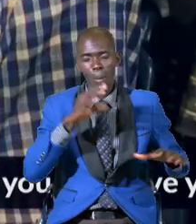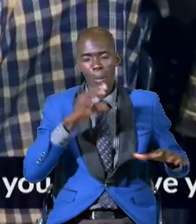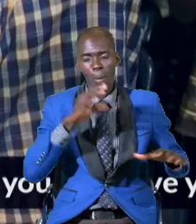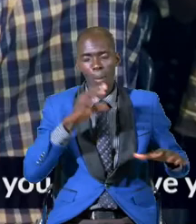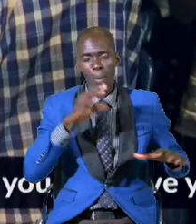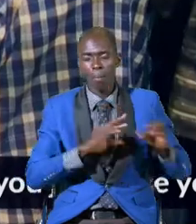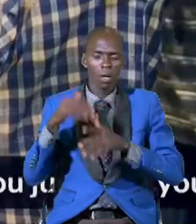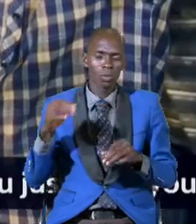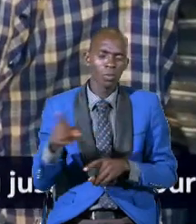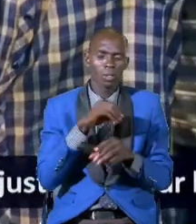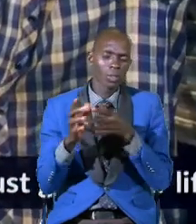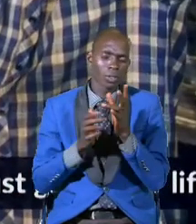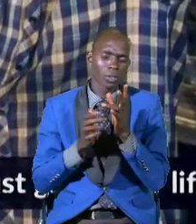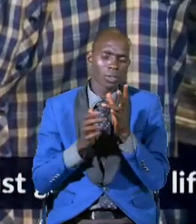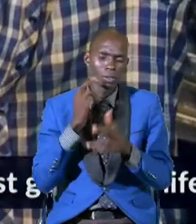from there.